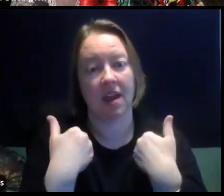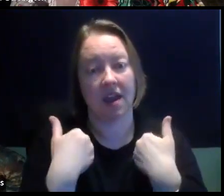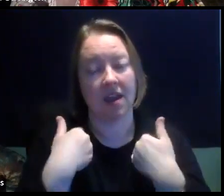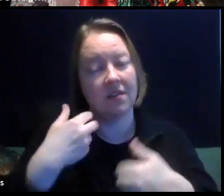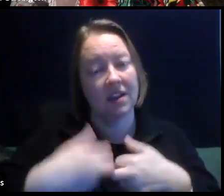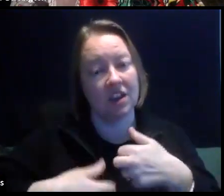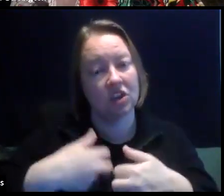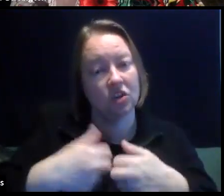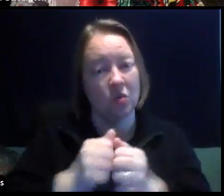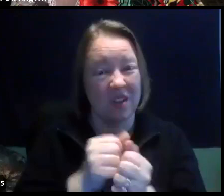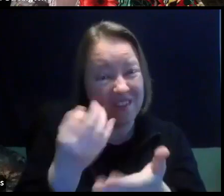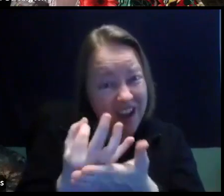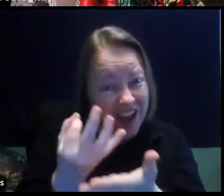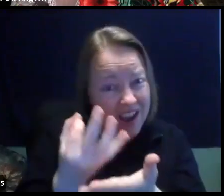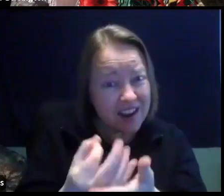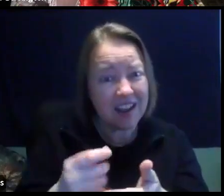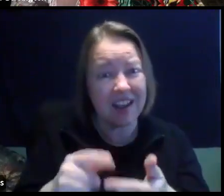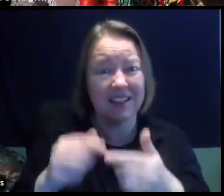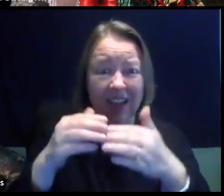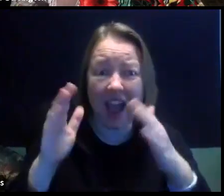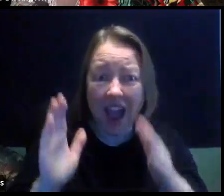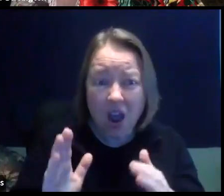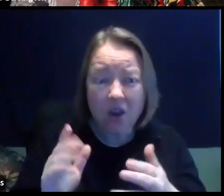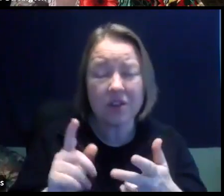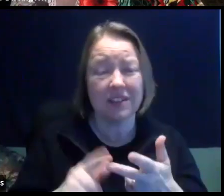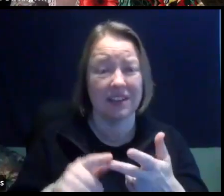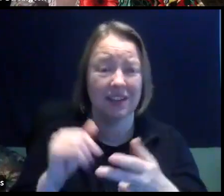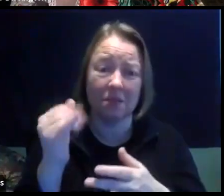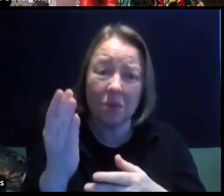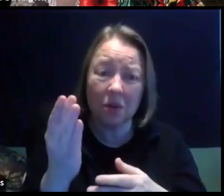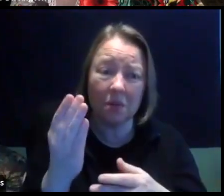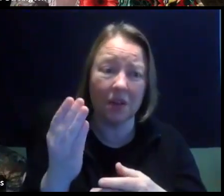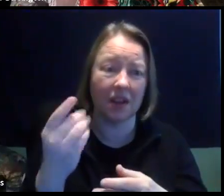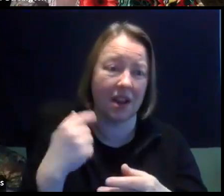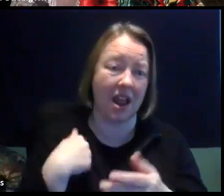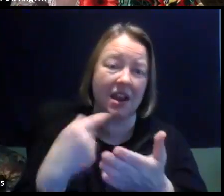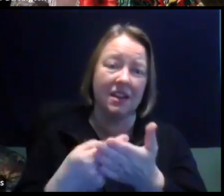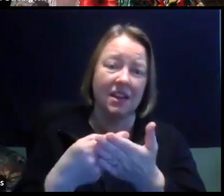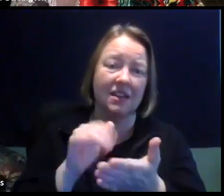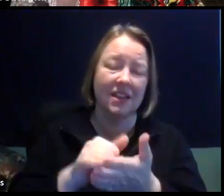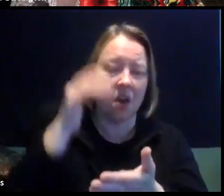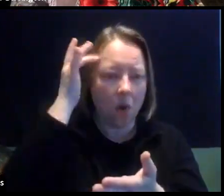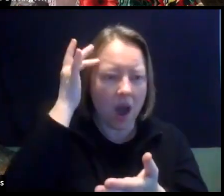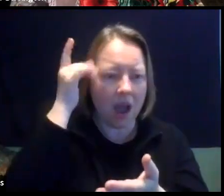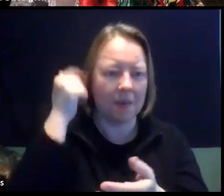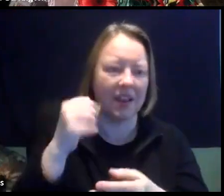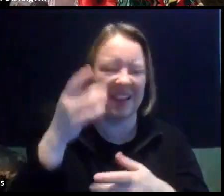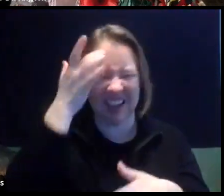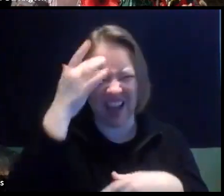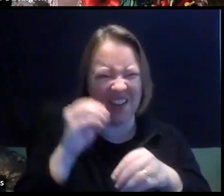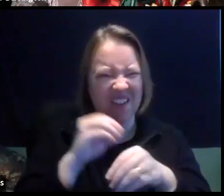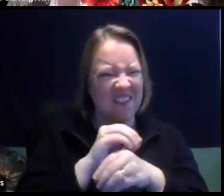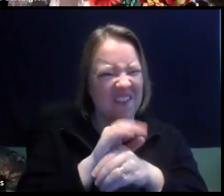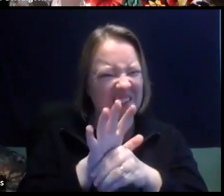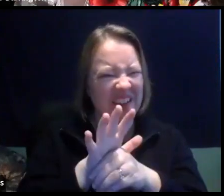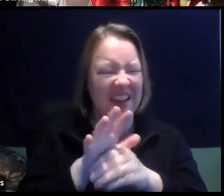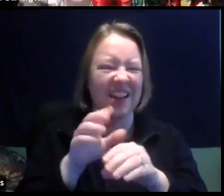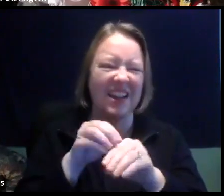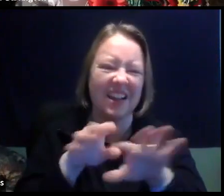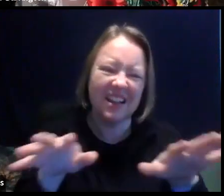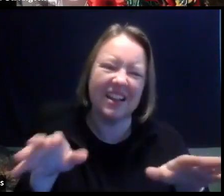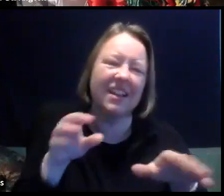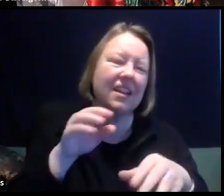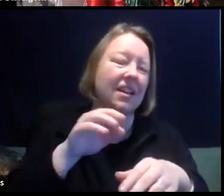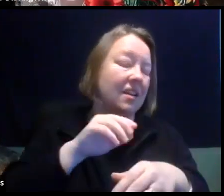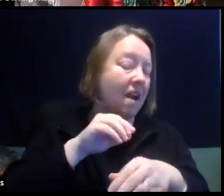issues in finance, issues in housing, and issues in employment. And I bring this up because the pandemic affected all three of those areas. Right.